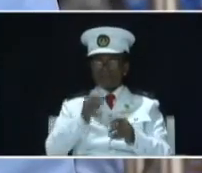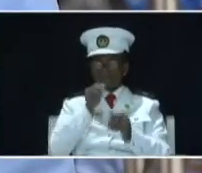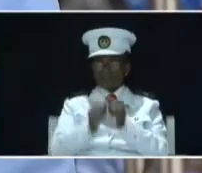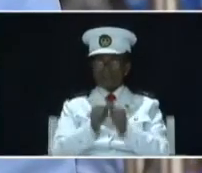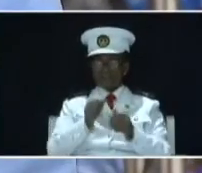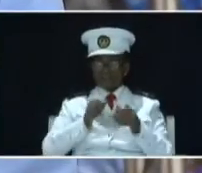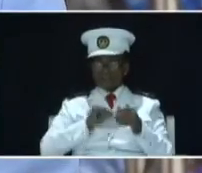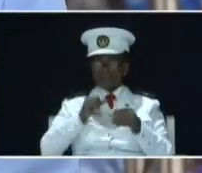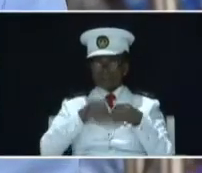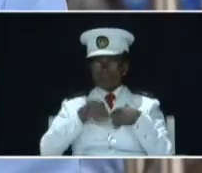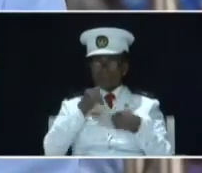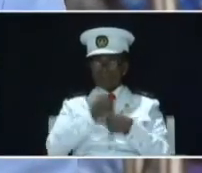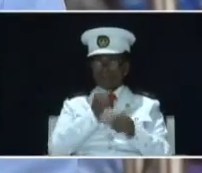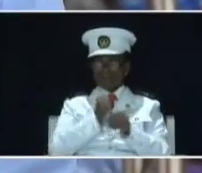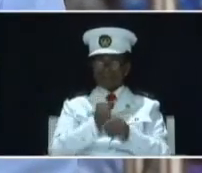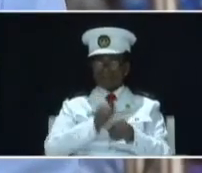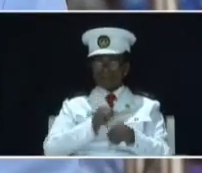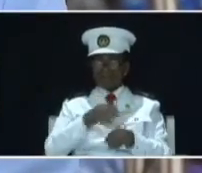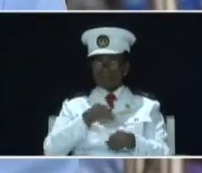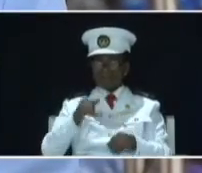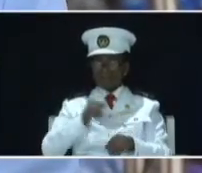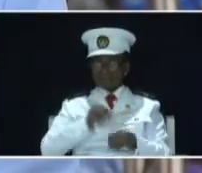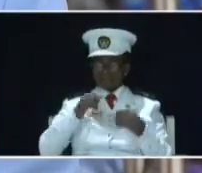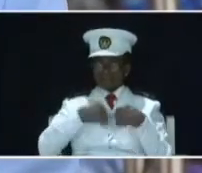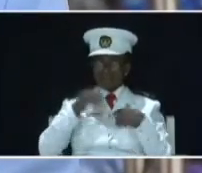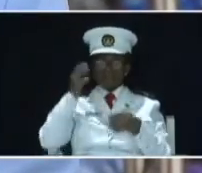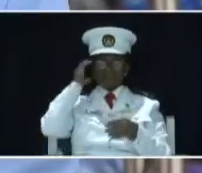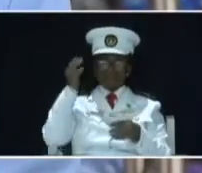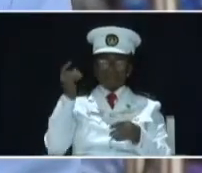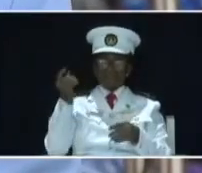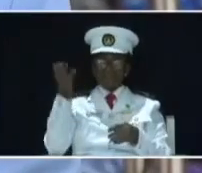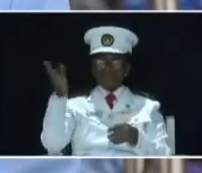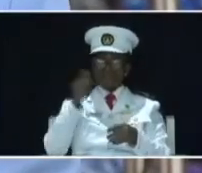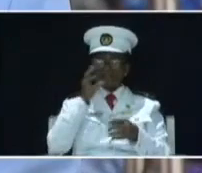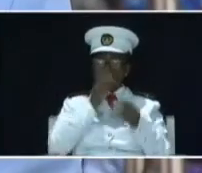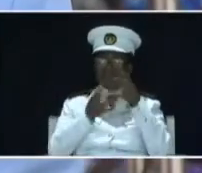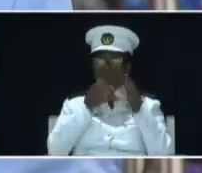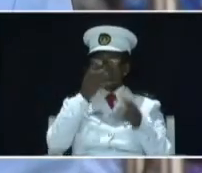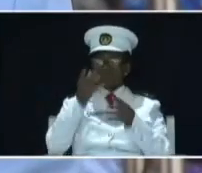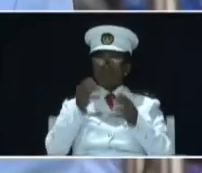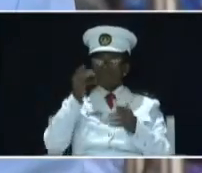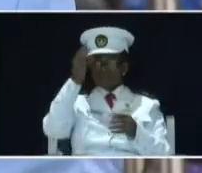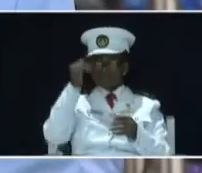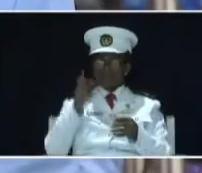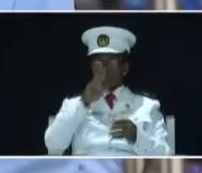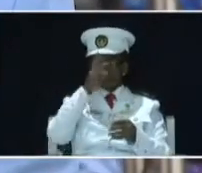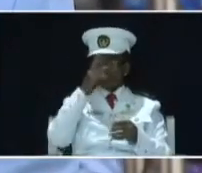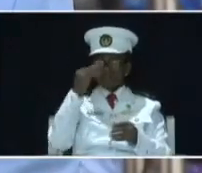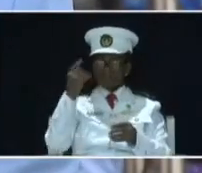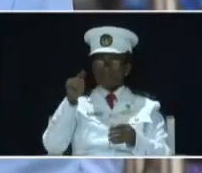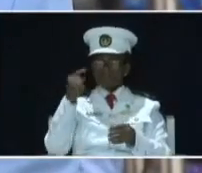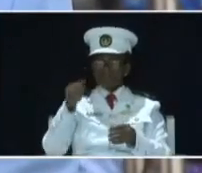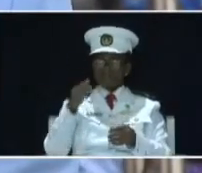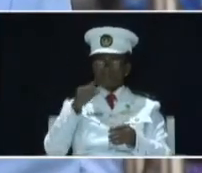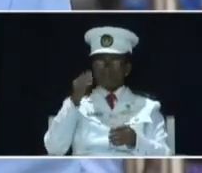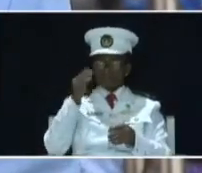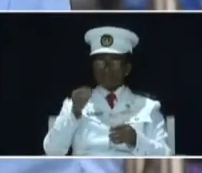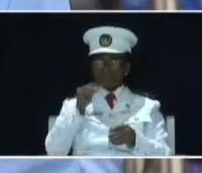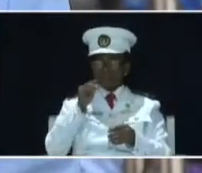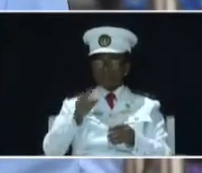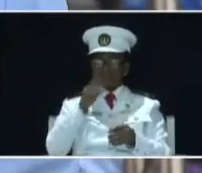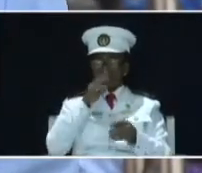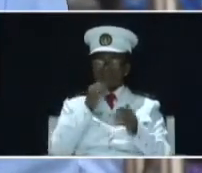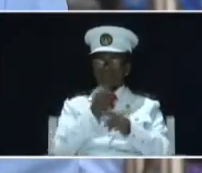have heard their cry by reason of their taskmasters, for I know